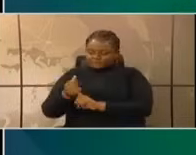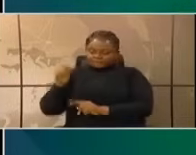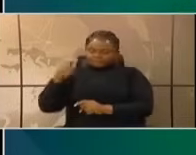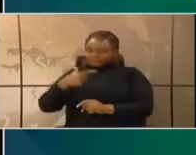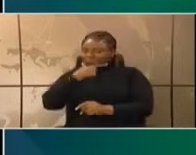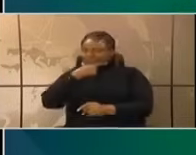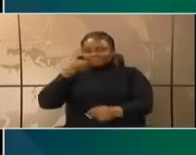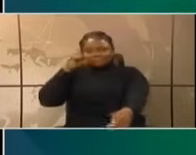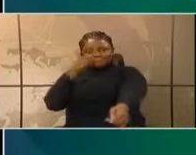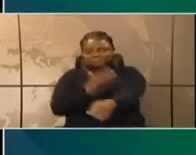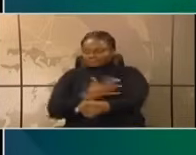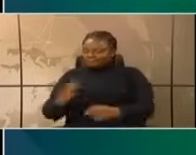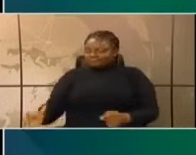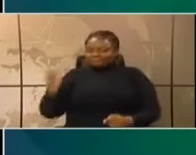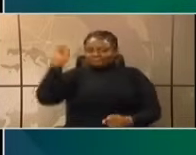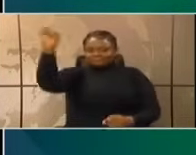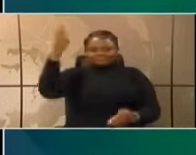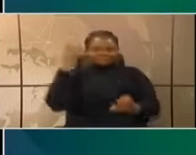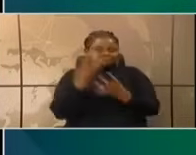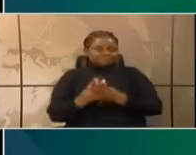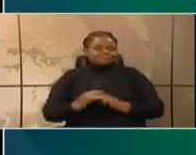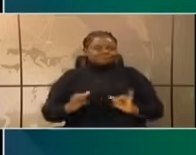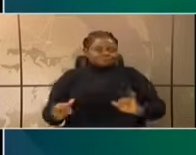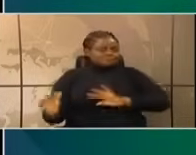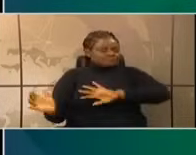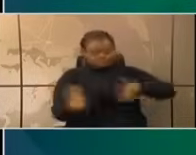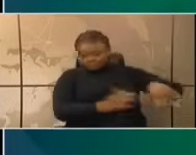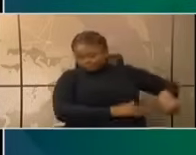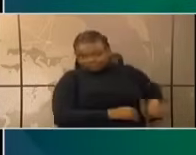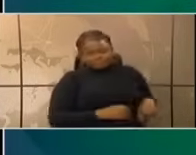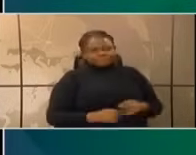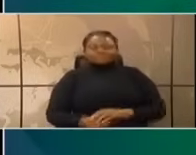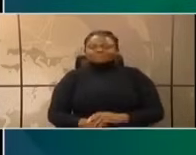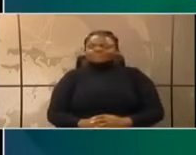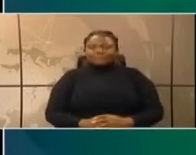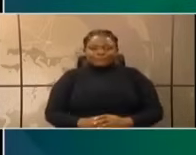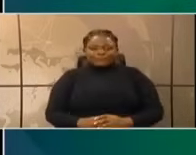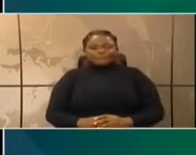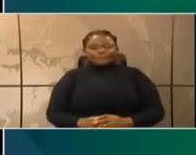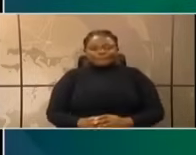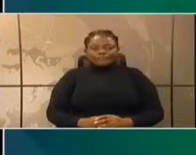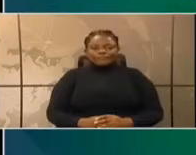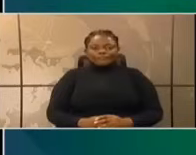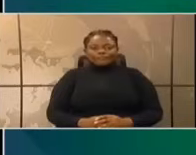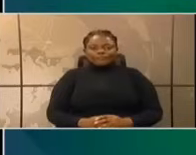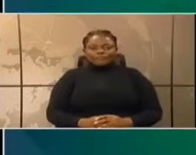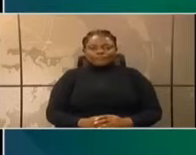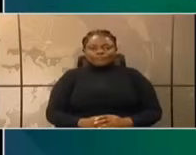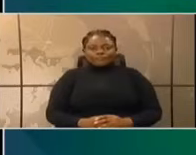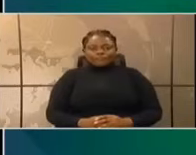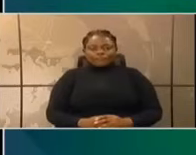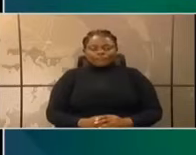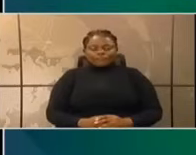you, yes, sir? The me boss wa at the end of the bar, me muscle. Hello? Huh?